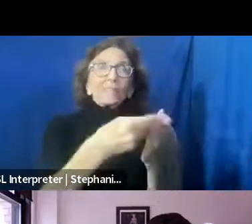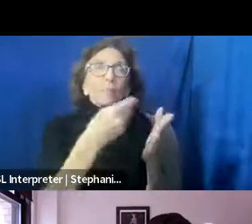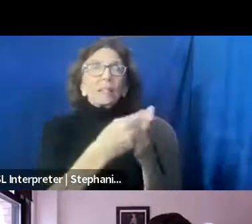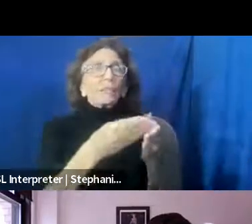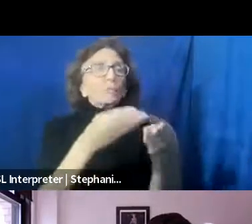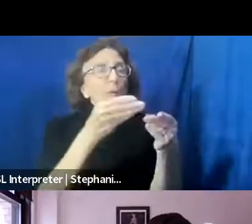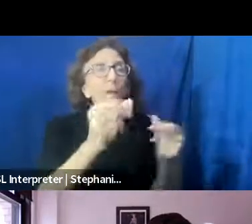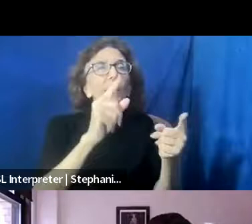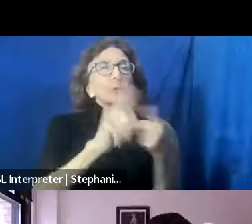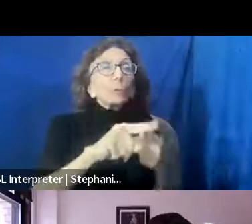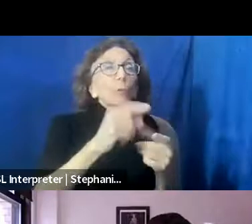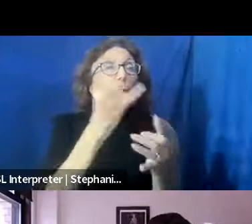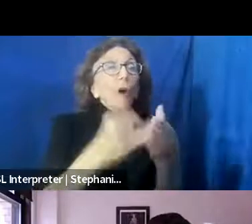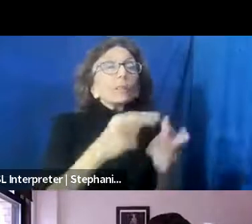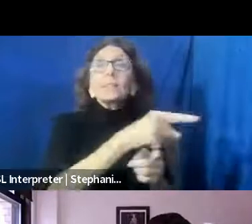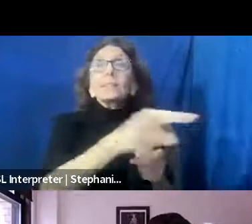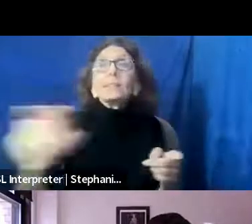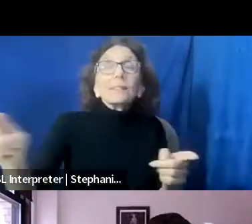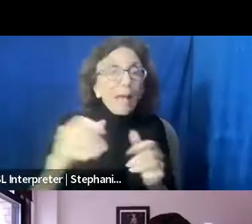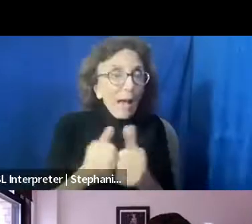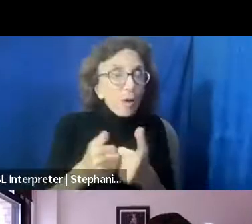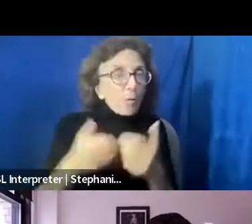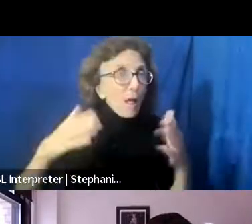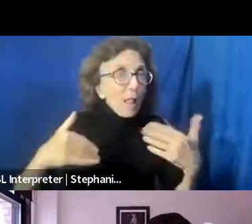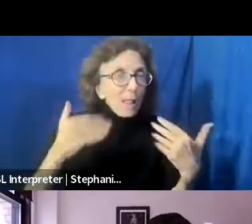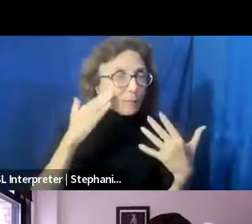to artists somehow. I want to,